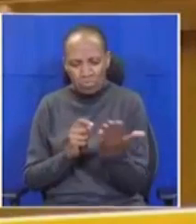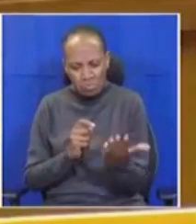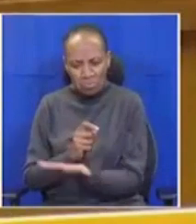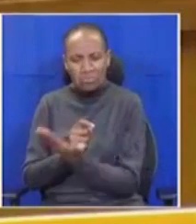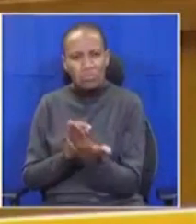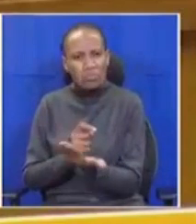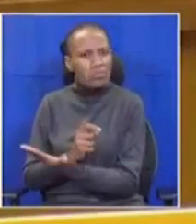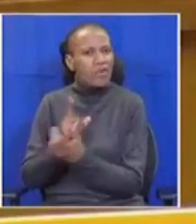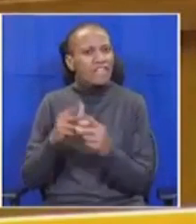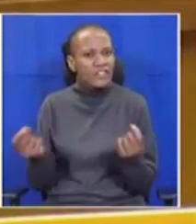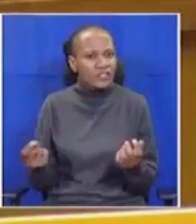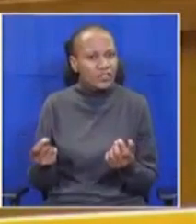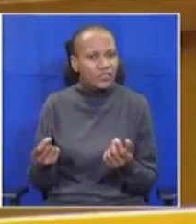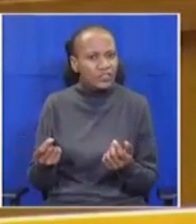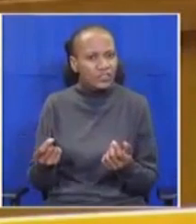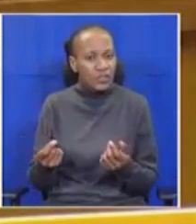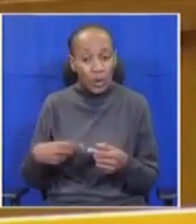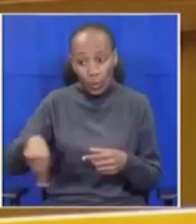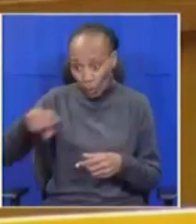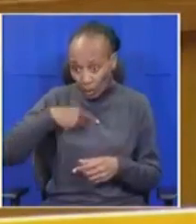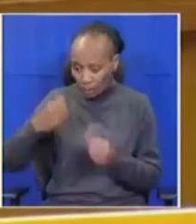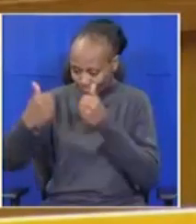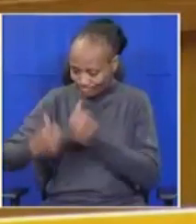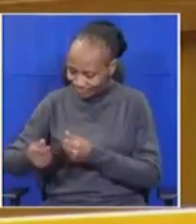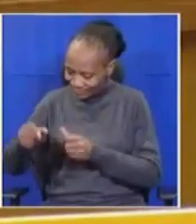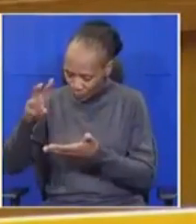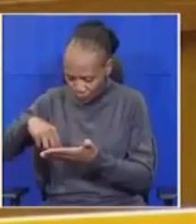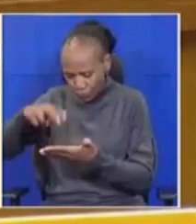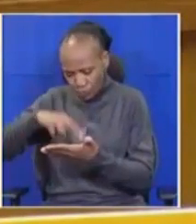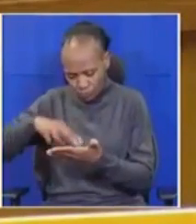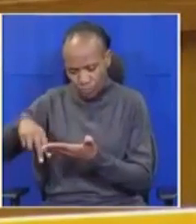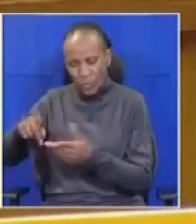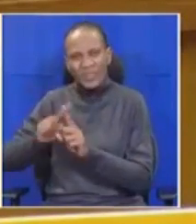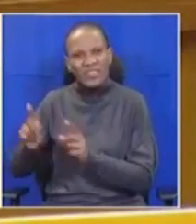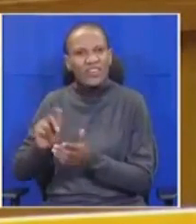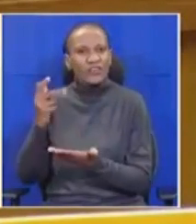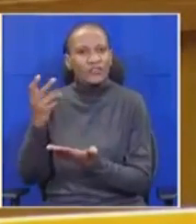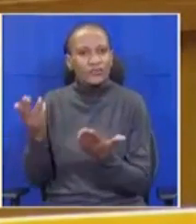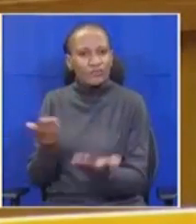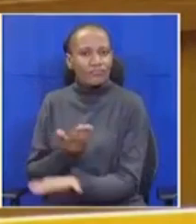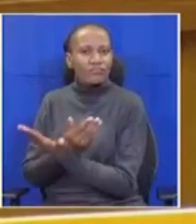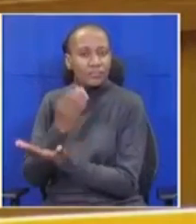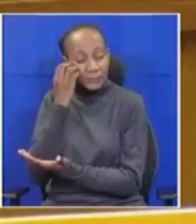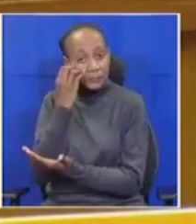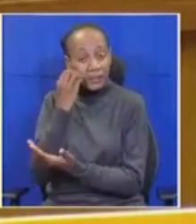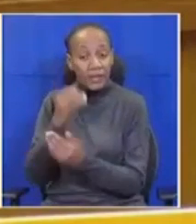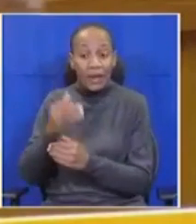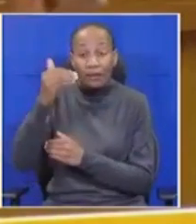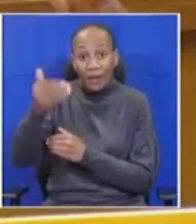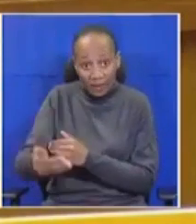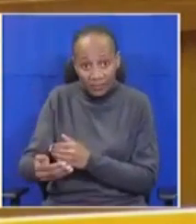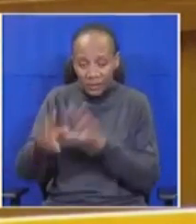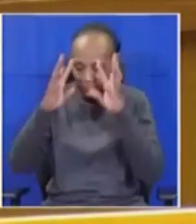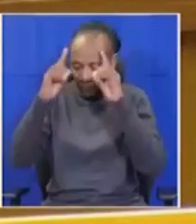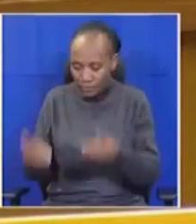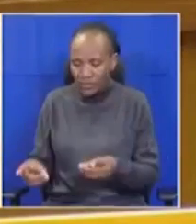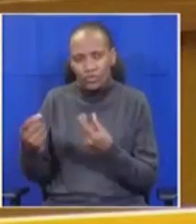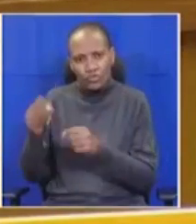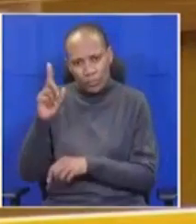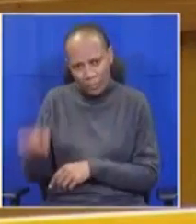table. Let us engage with those submissions. In the end, the decision that will be taken on this issue is going to